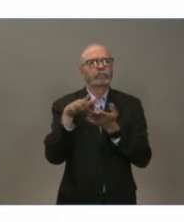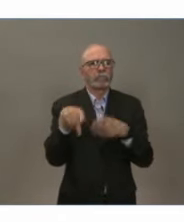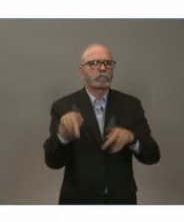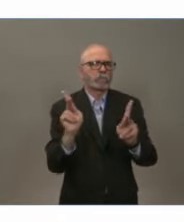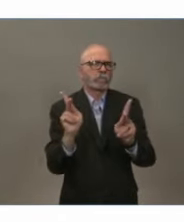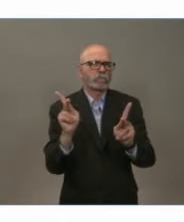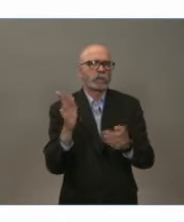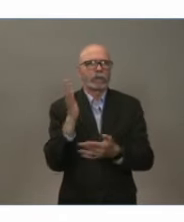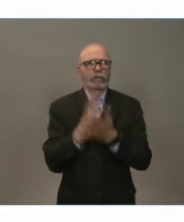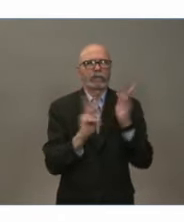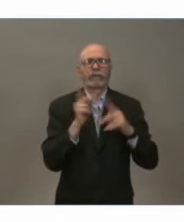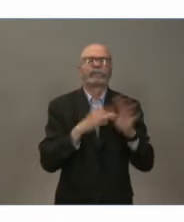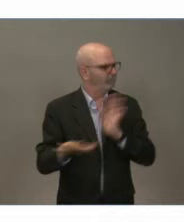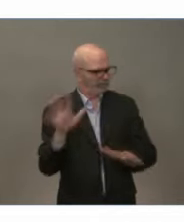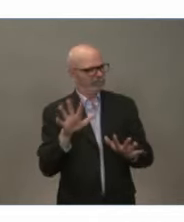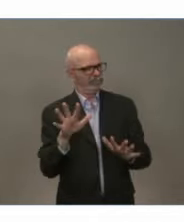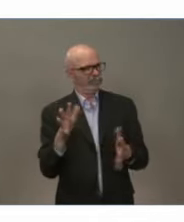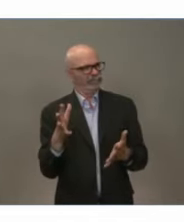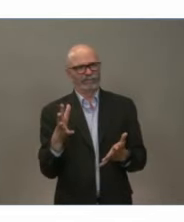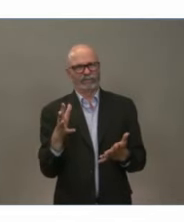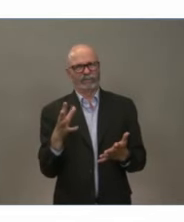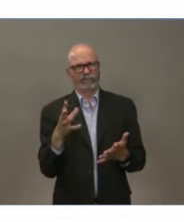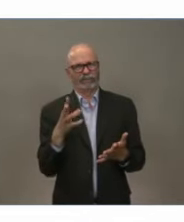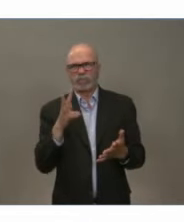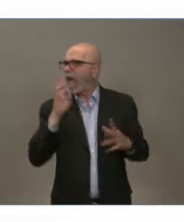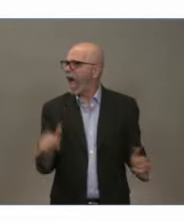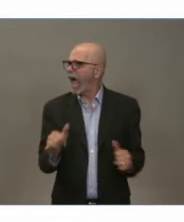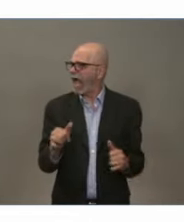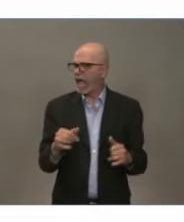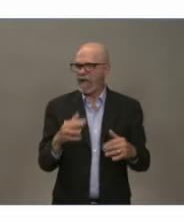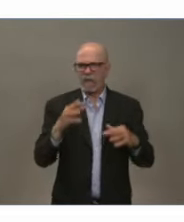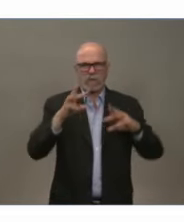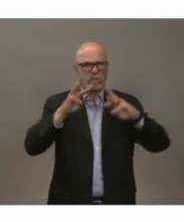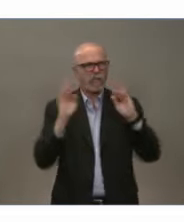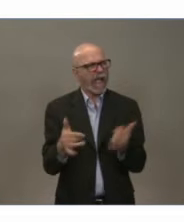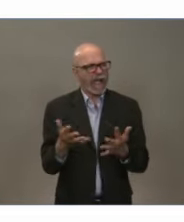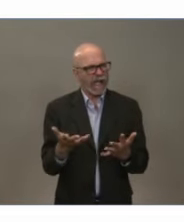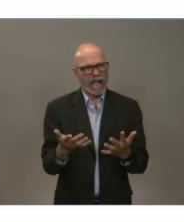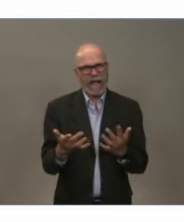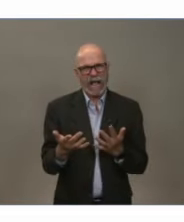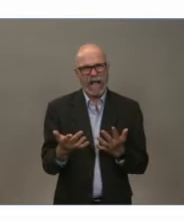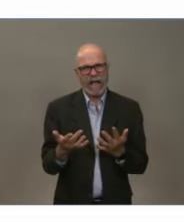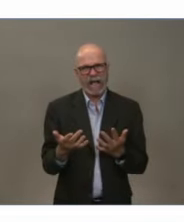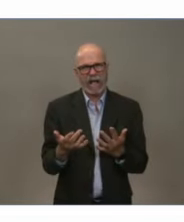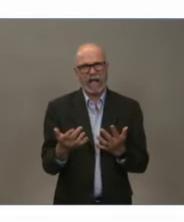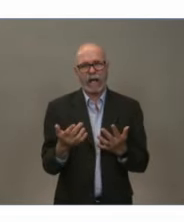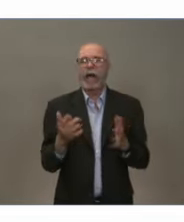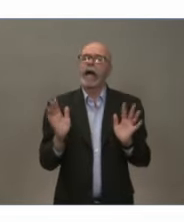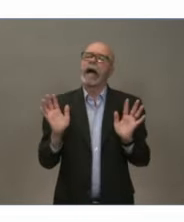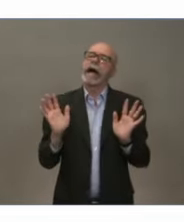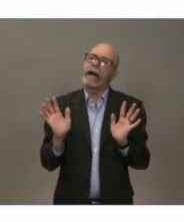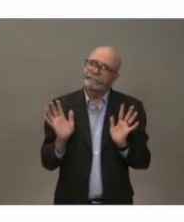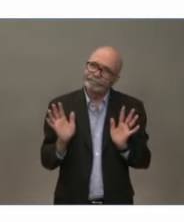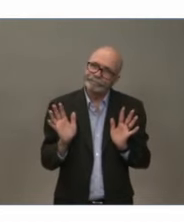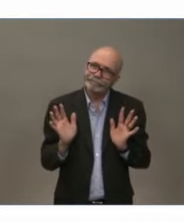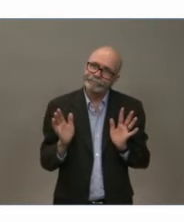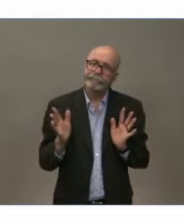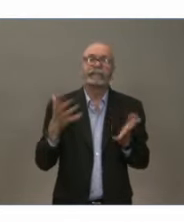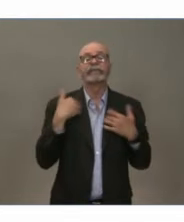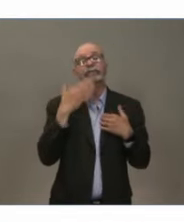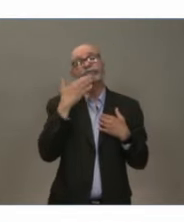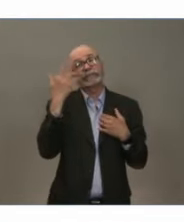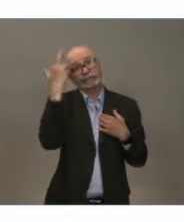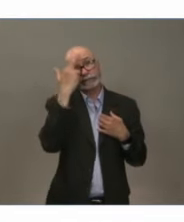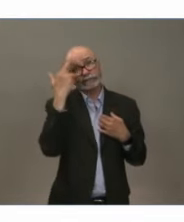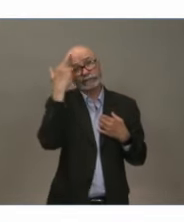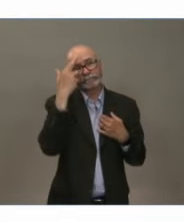that, but as I said, I think they had a very a good rationale why it was more than just